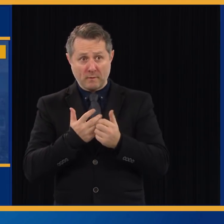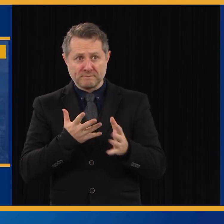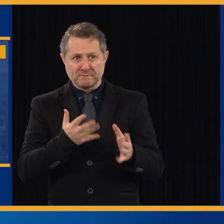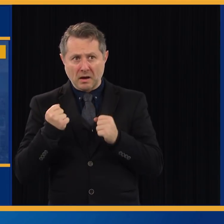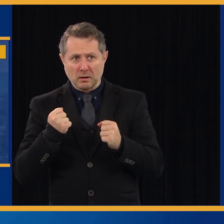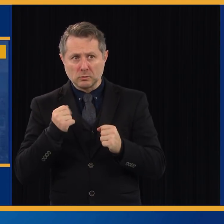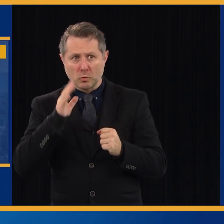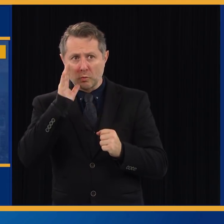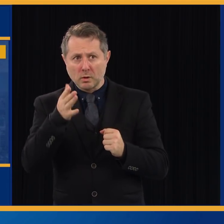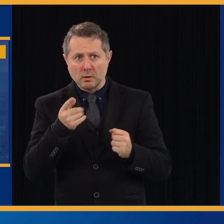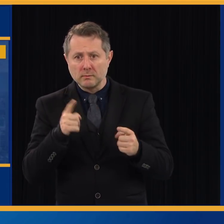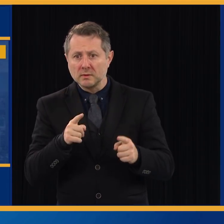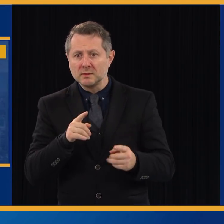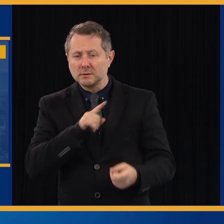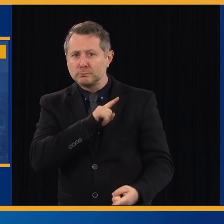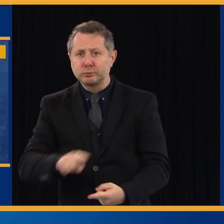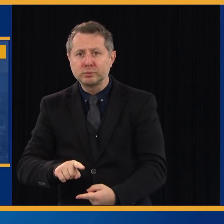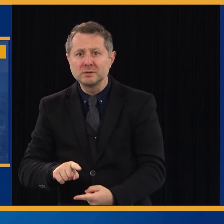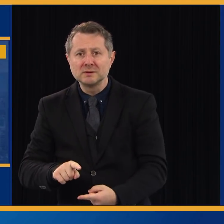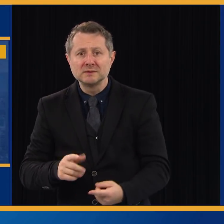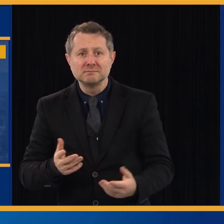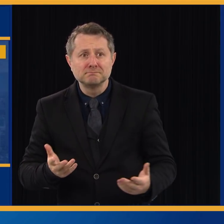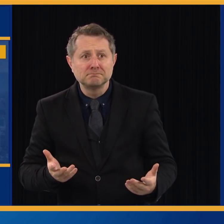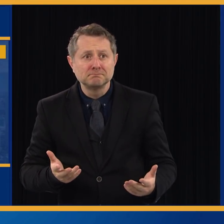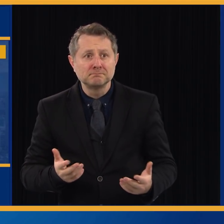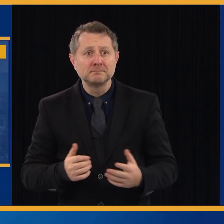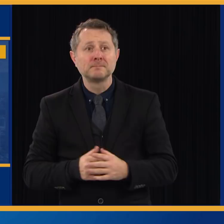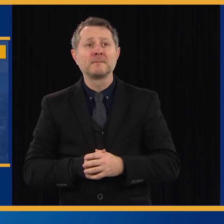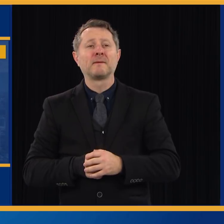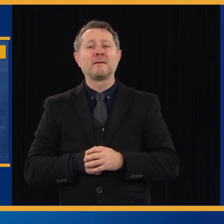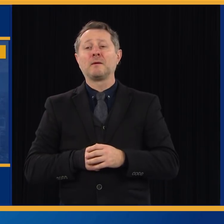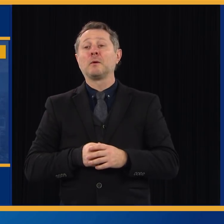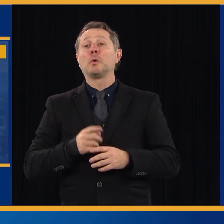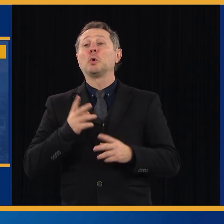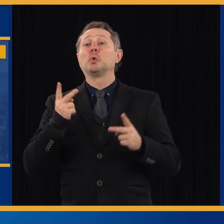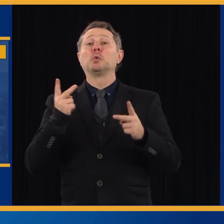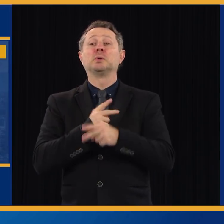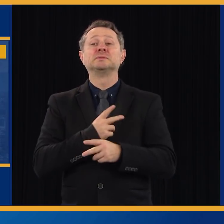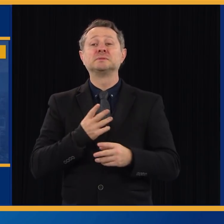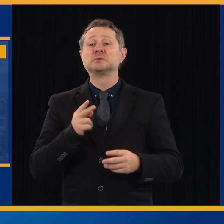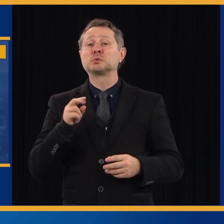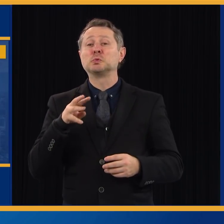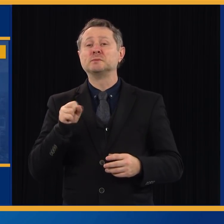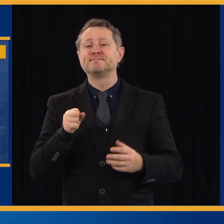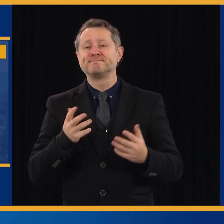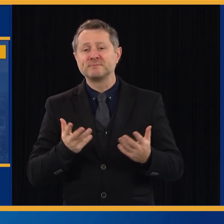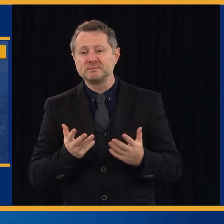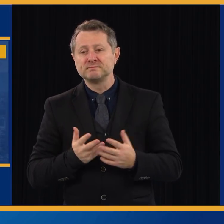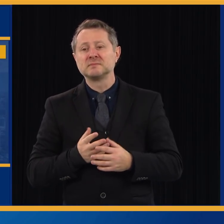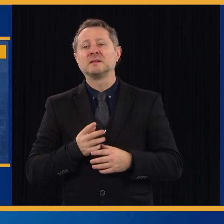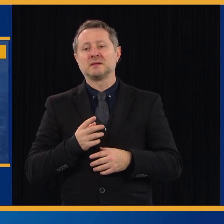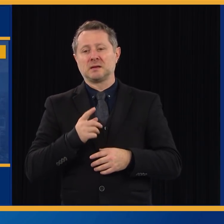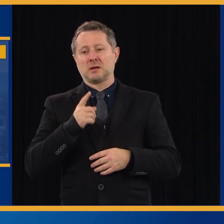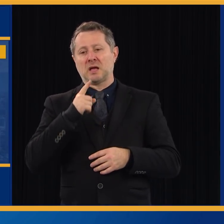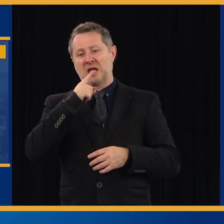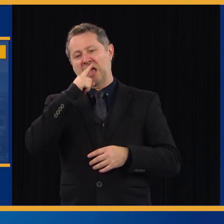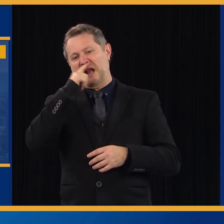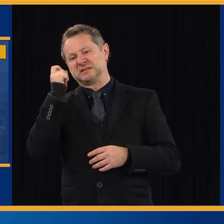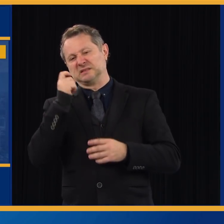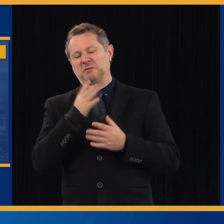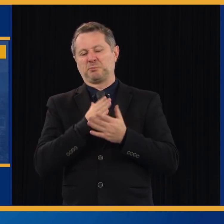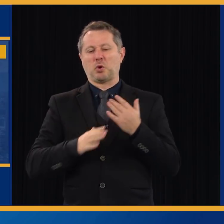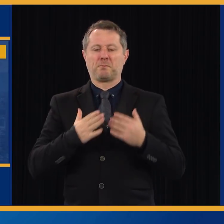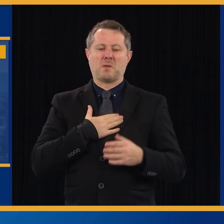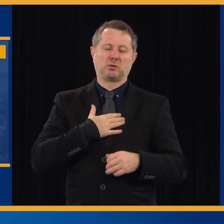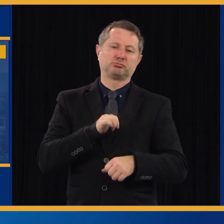descend? The worst news, and the really ugliest part of my job these days,